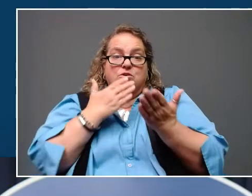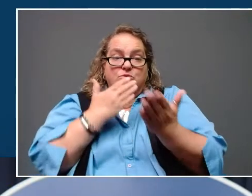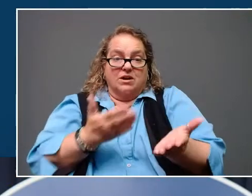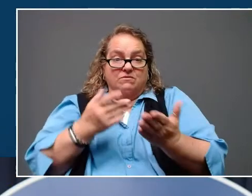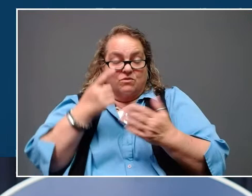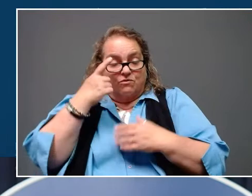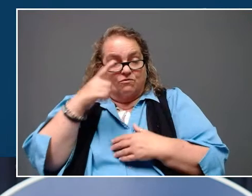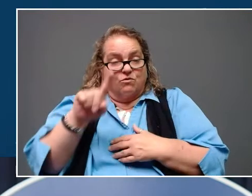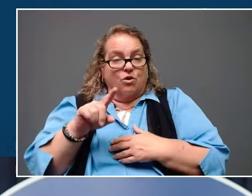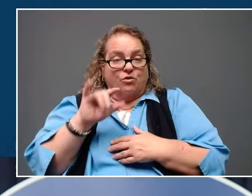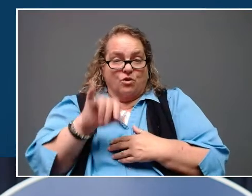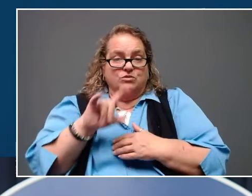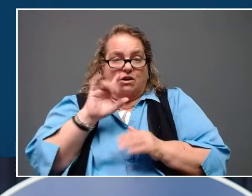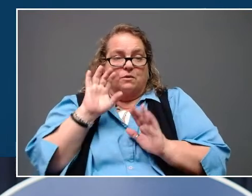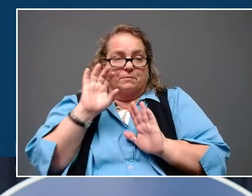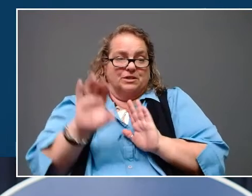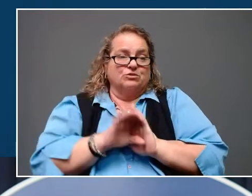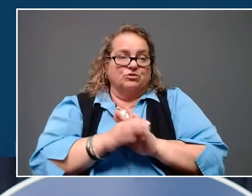those are pictures.